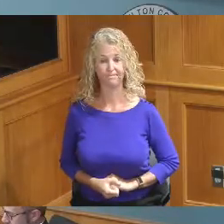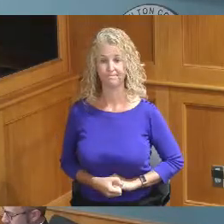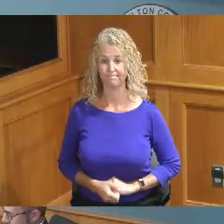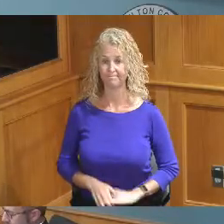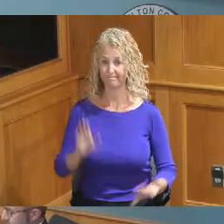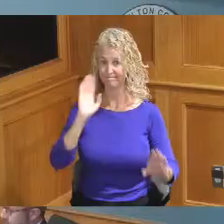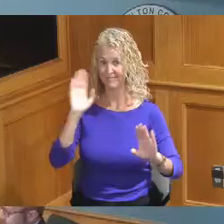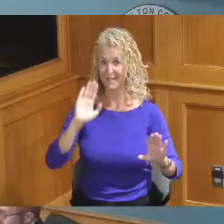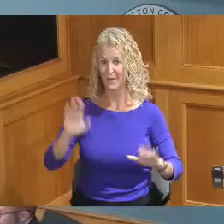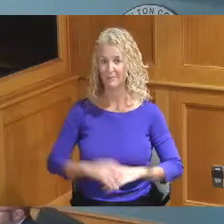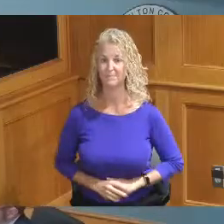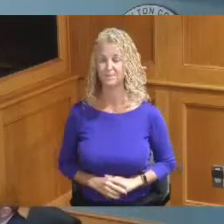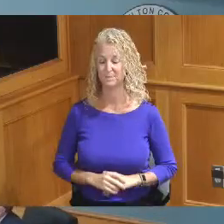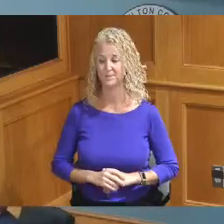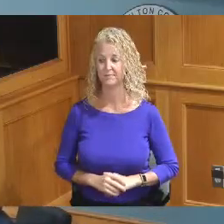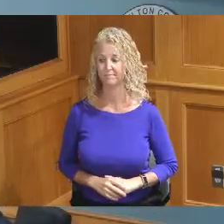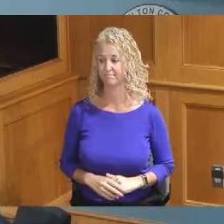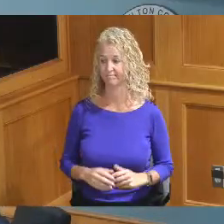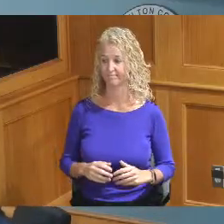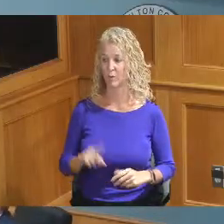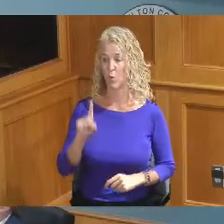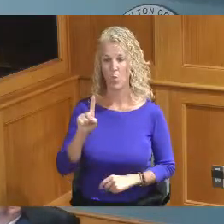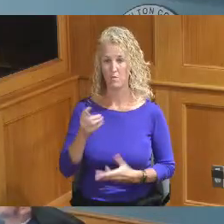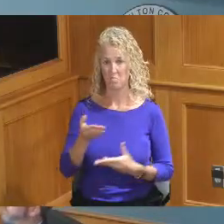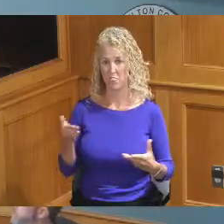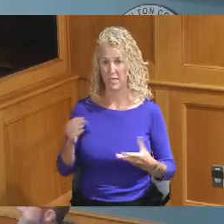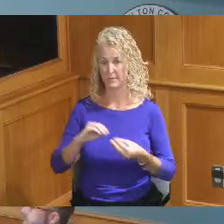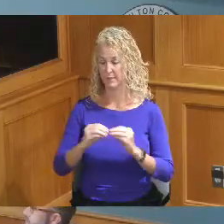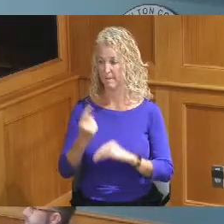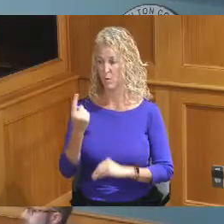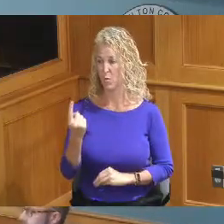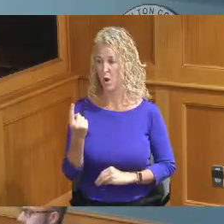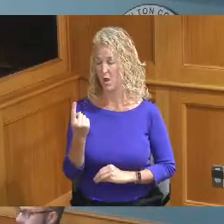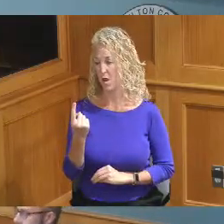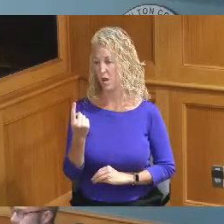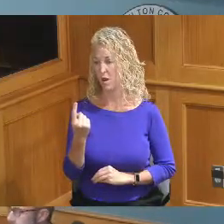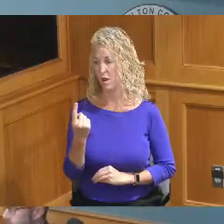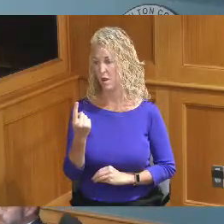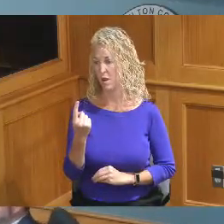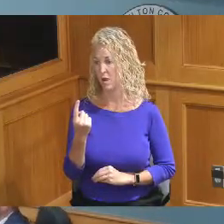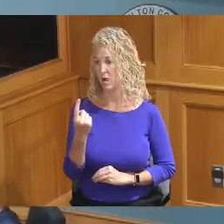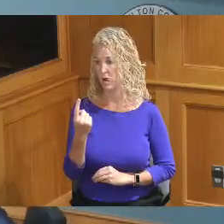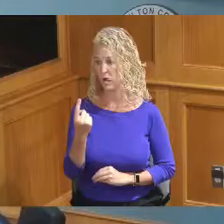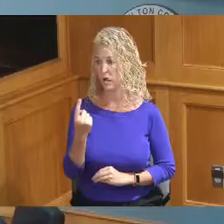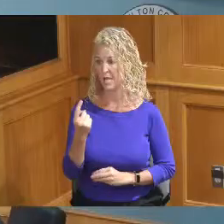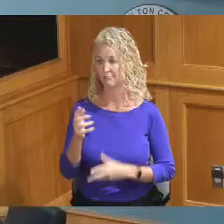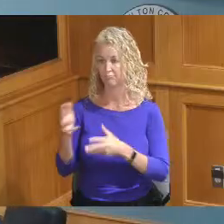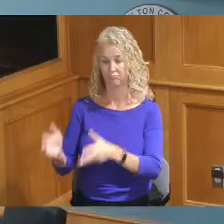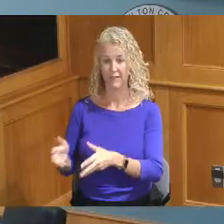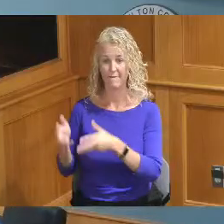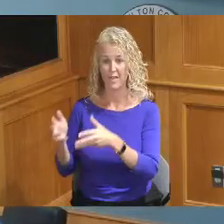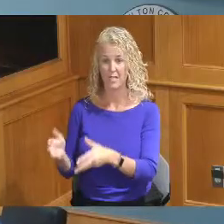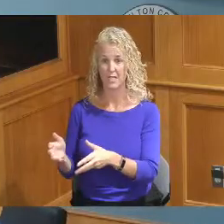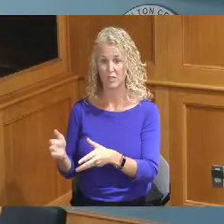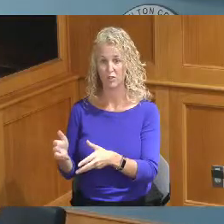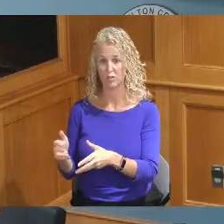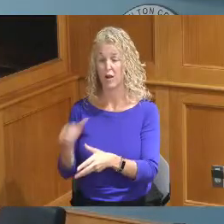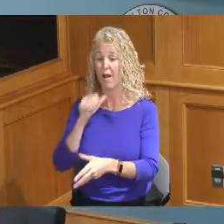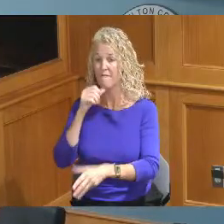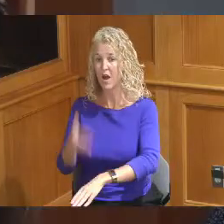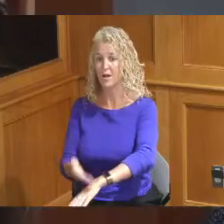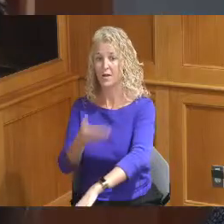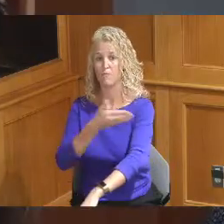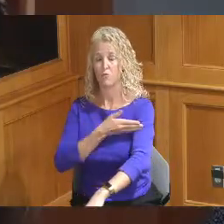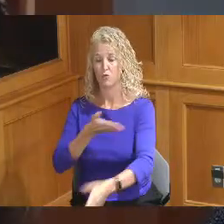Good afternoon. Just one item. Item number 1 is the vacation of unimproved